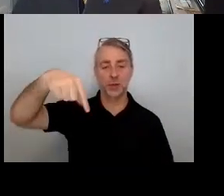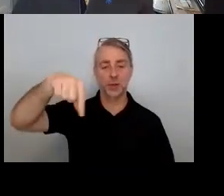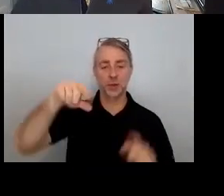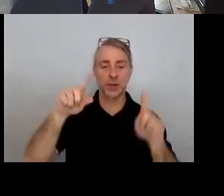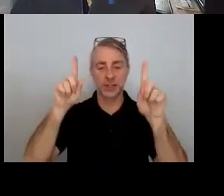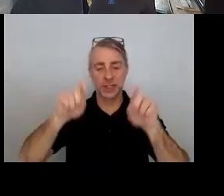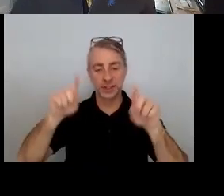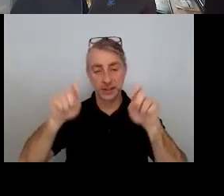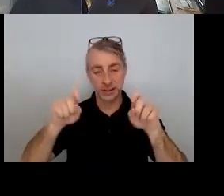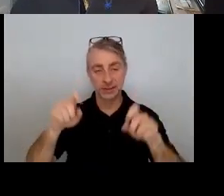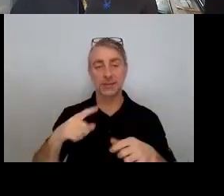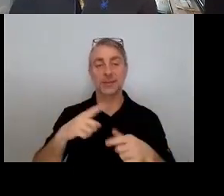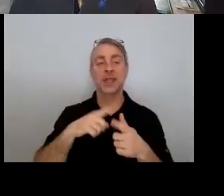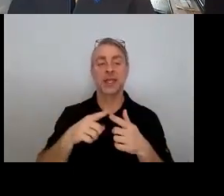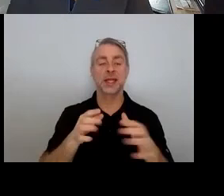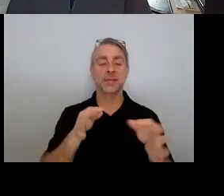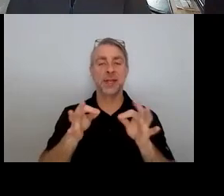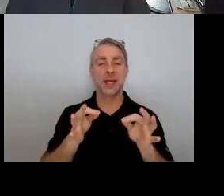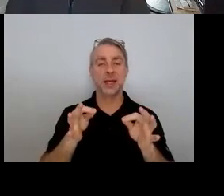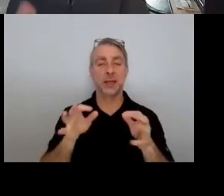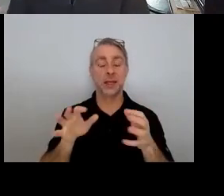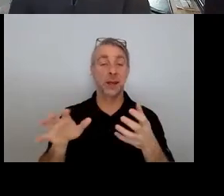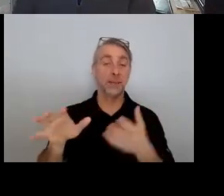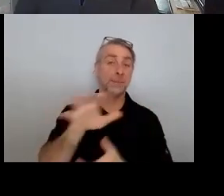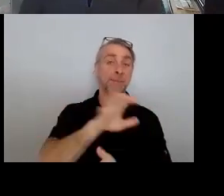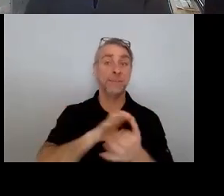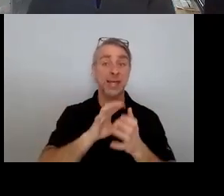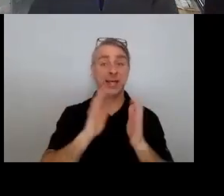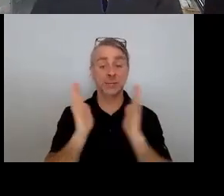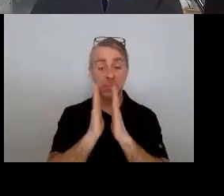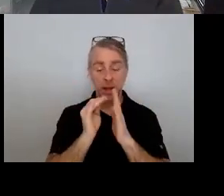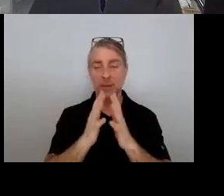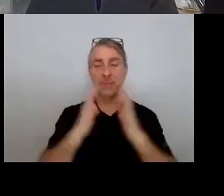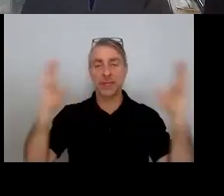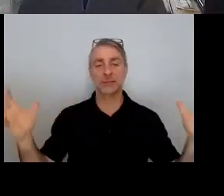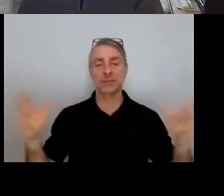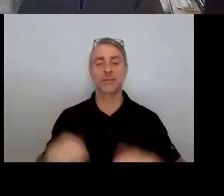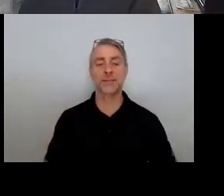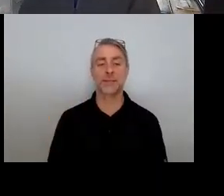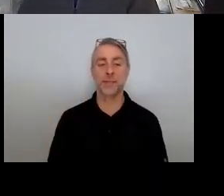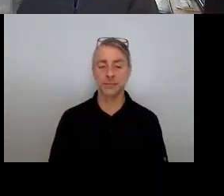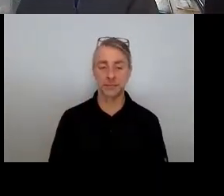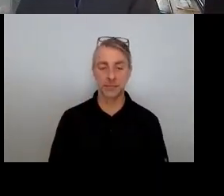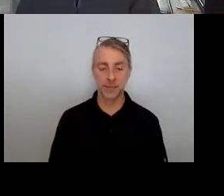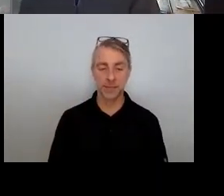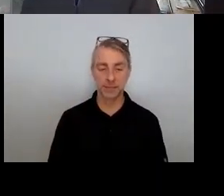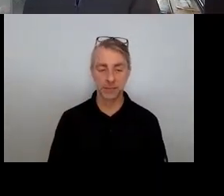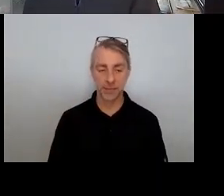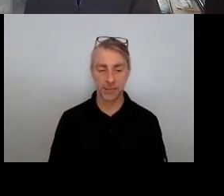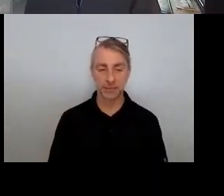the magnitude of heterogeneity using that tau squared term that we saw earlier.